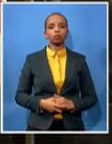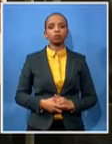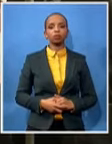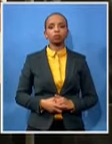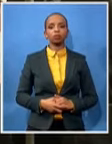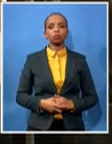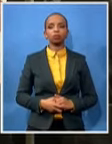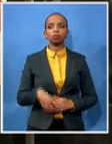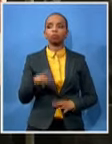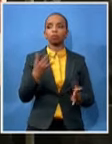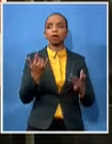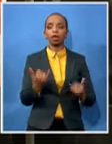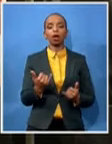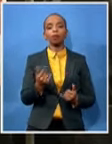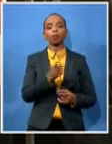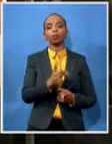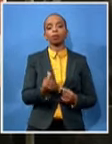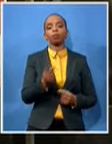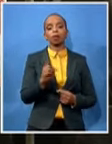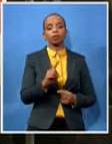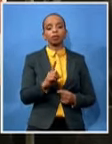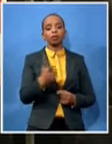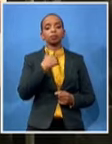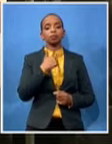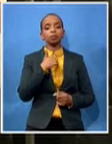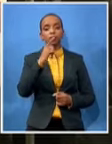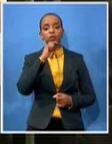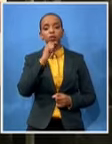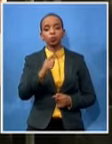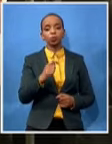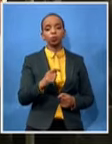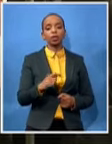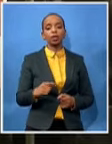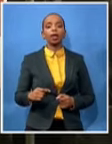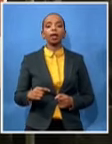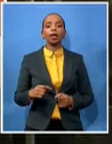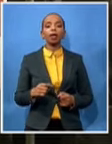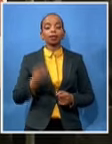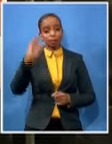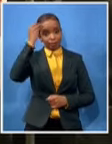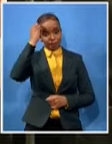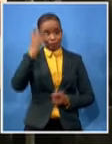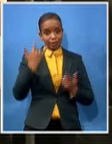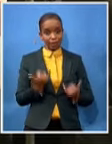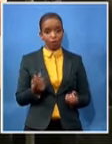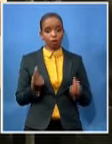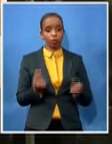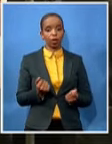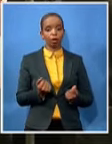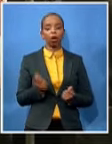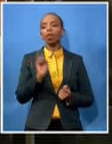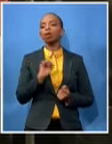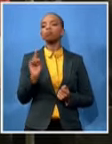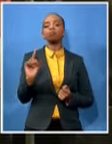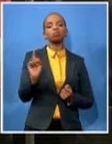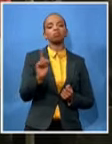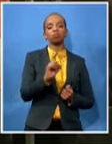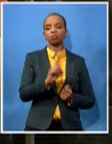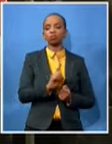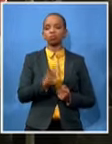very interested. So we're just going to be taking a quick round to check how the rest of the other hospitals are doing, because the issue really, as I think